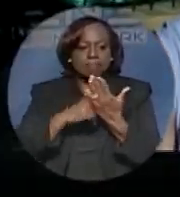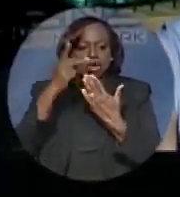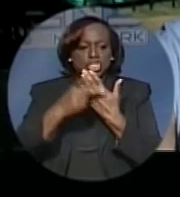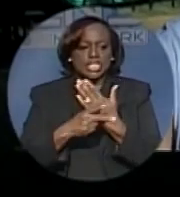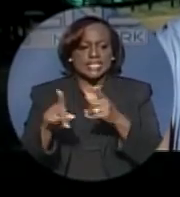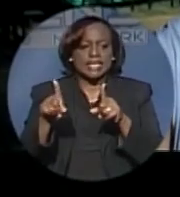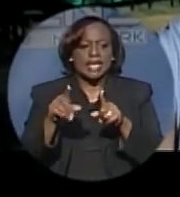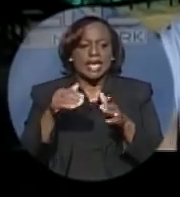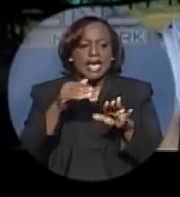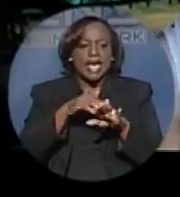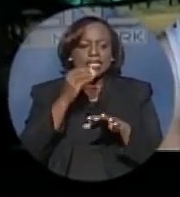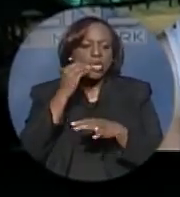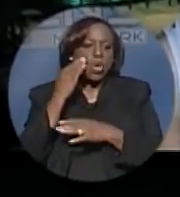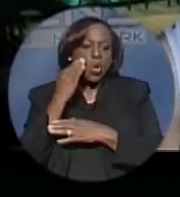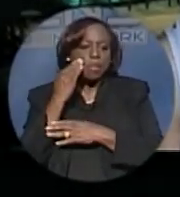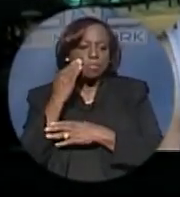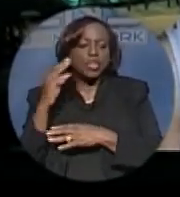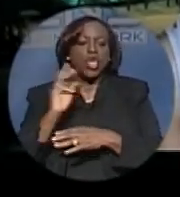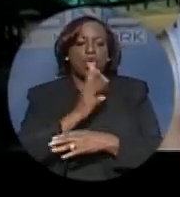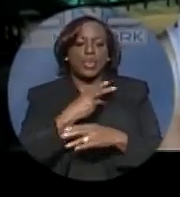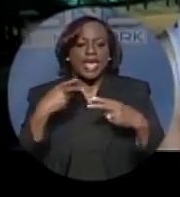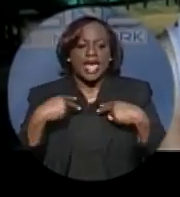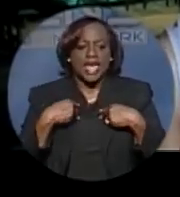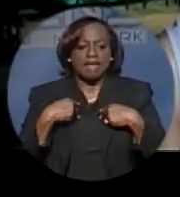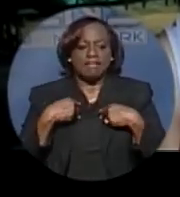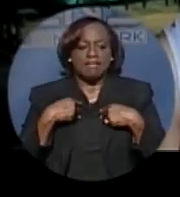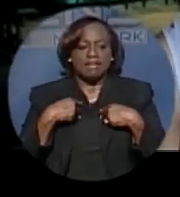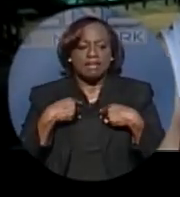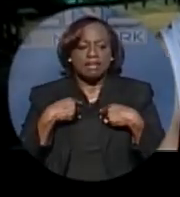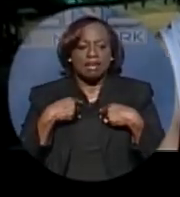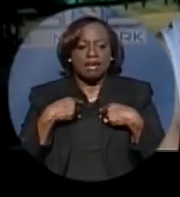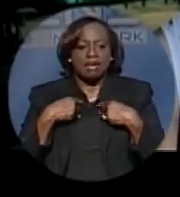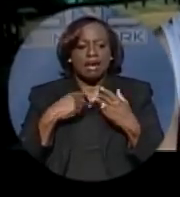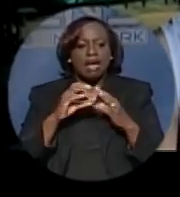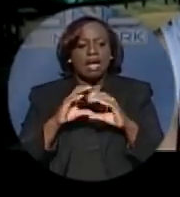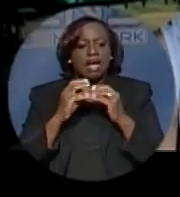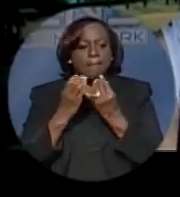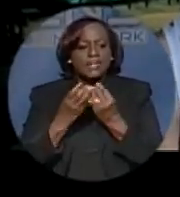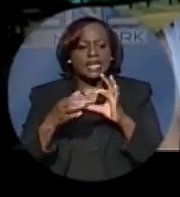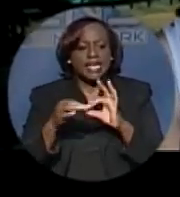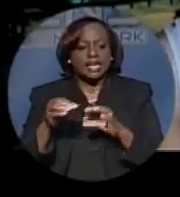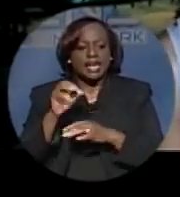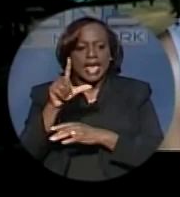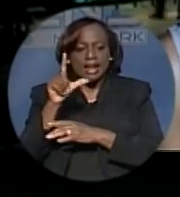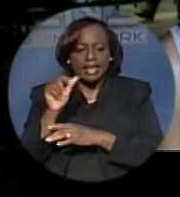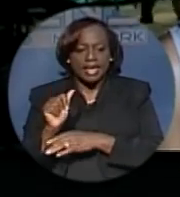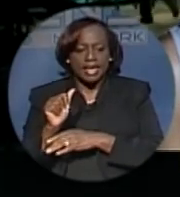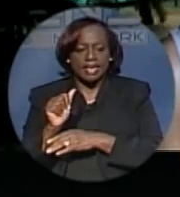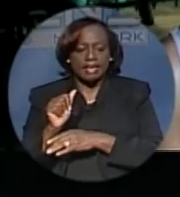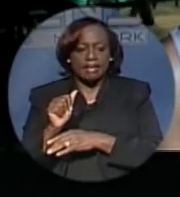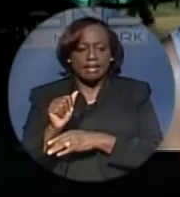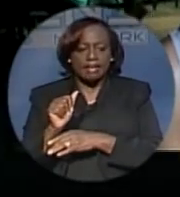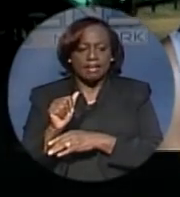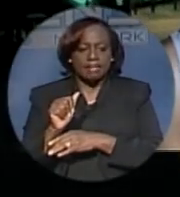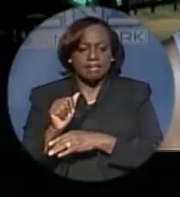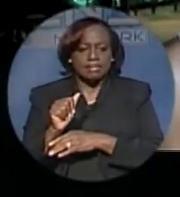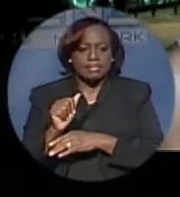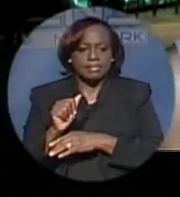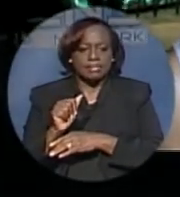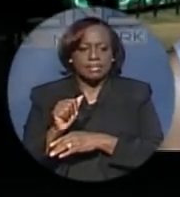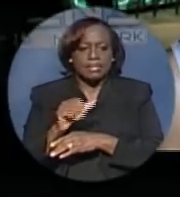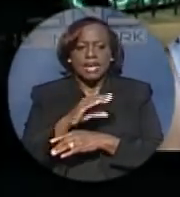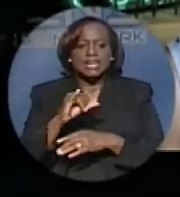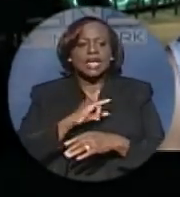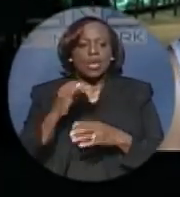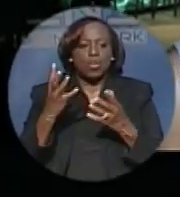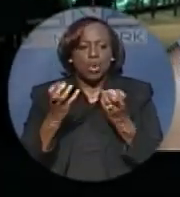Yes, my brother has a production company in Los Angeles where he shoots films, and I would love to work on side along